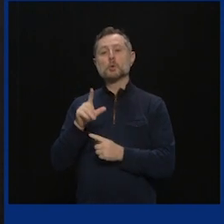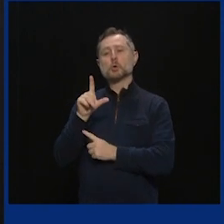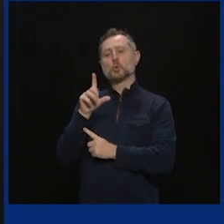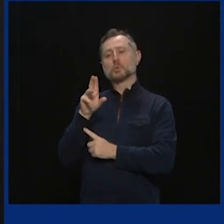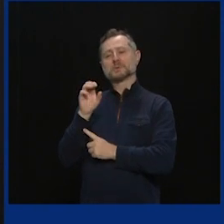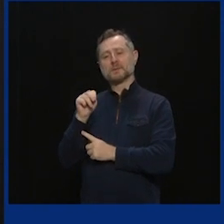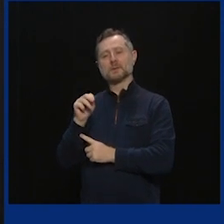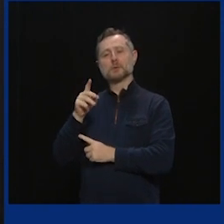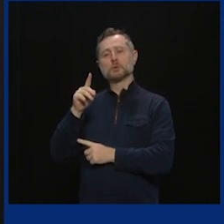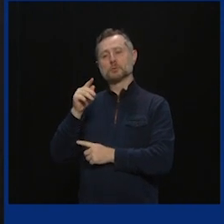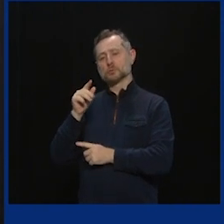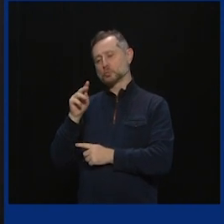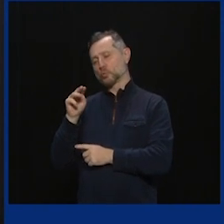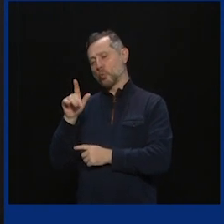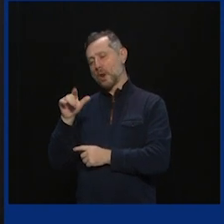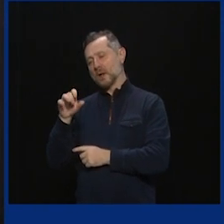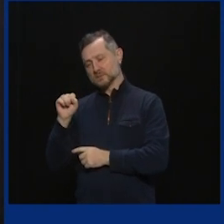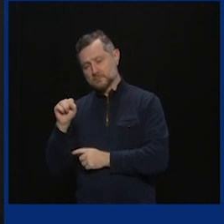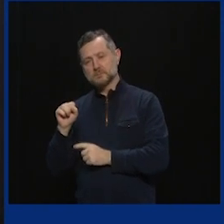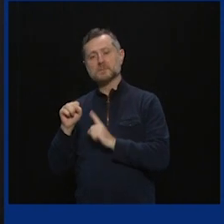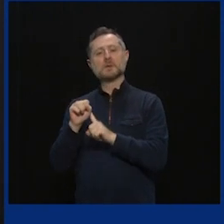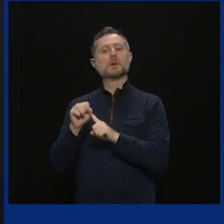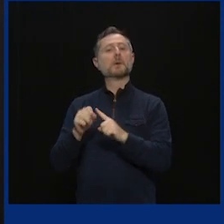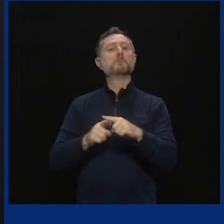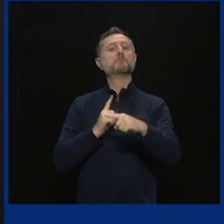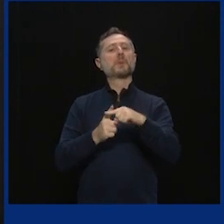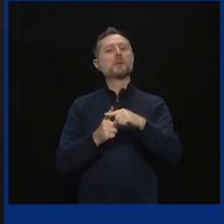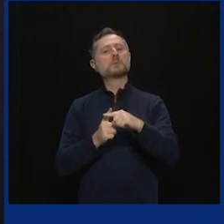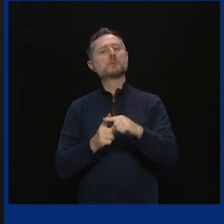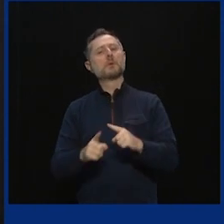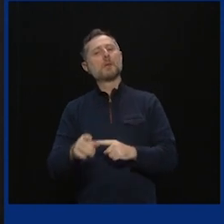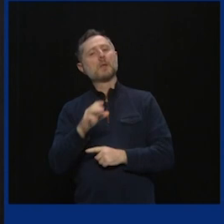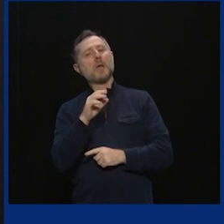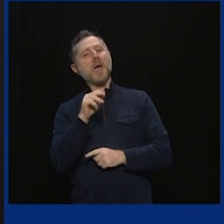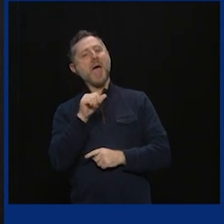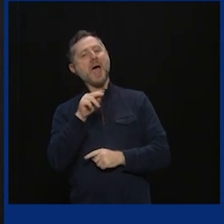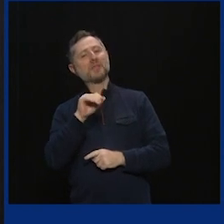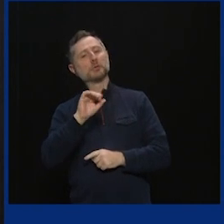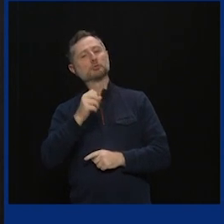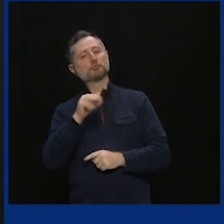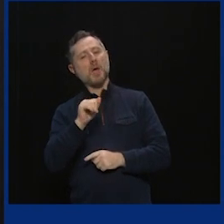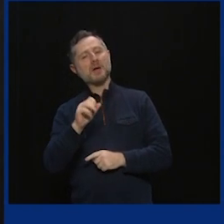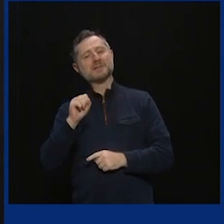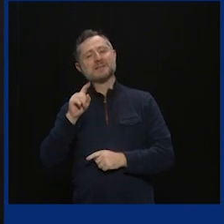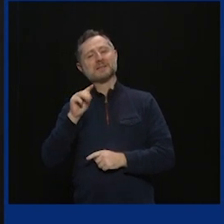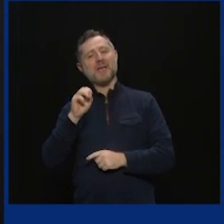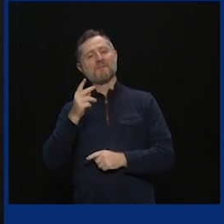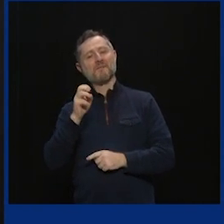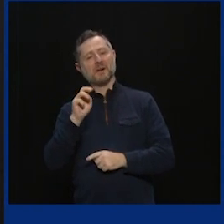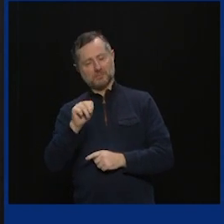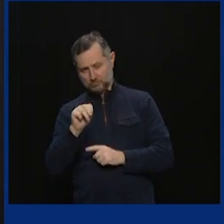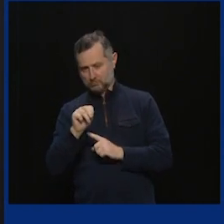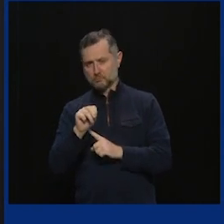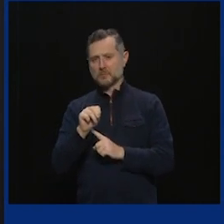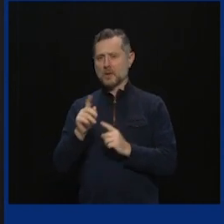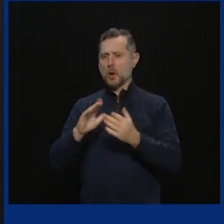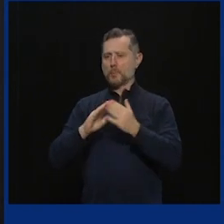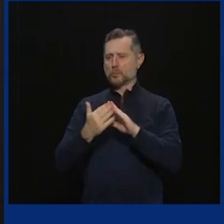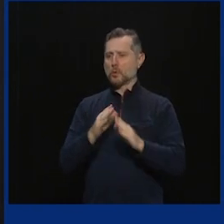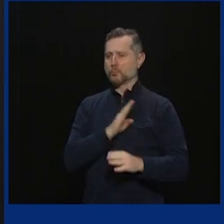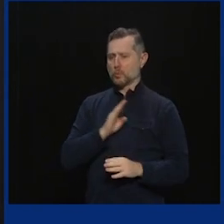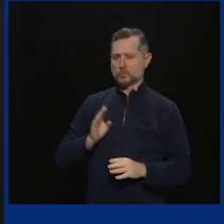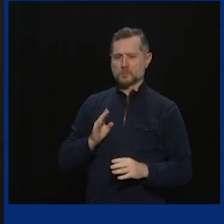from Community Board 1, and Anisha Steffen from Community Board 3. The community boards were very helpful and signed off and supported us, for